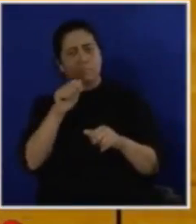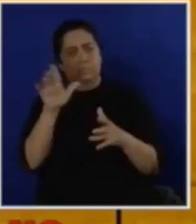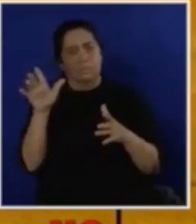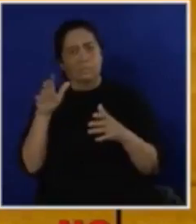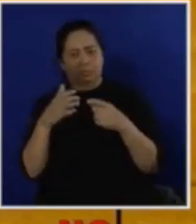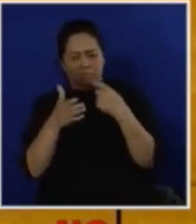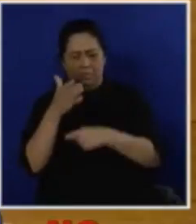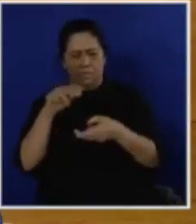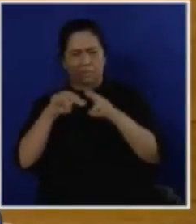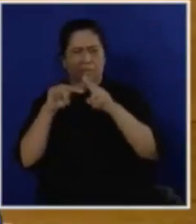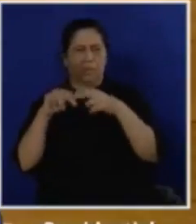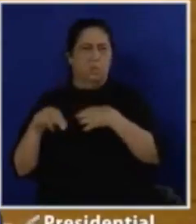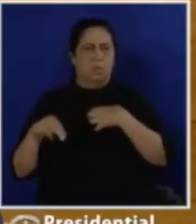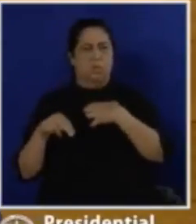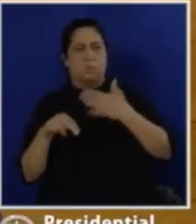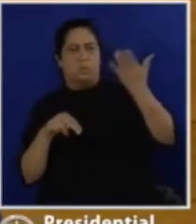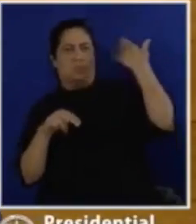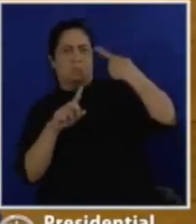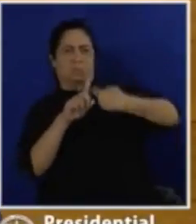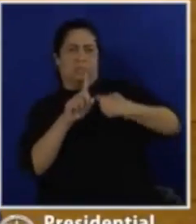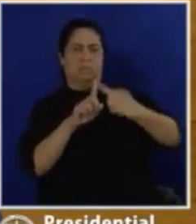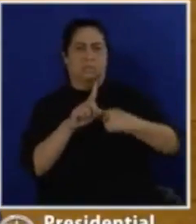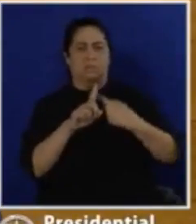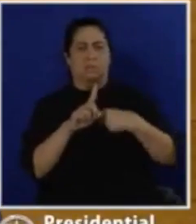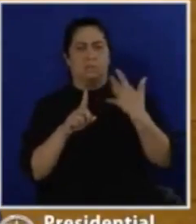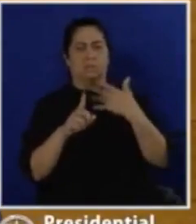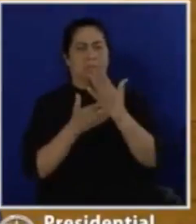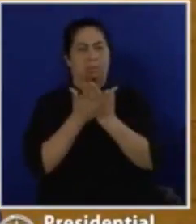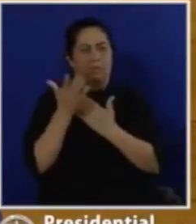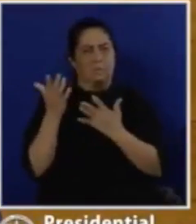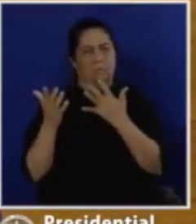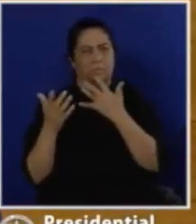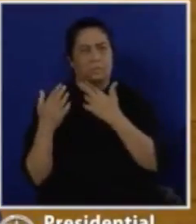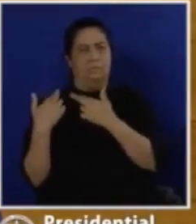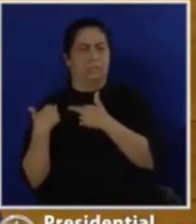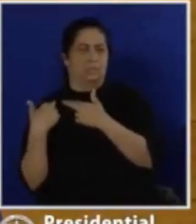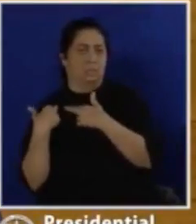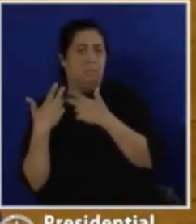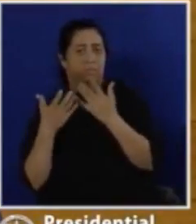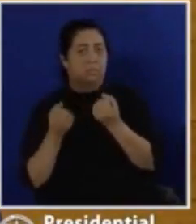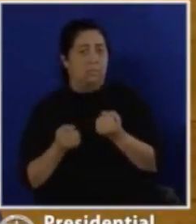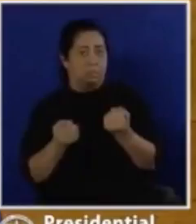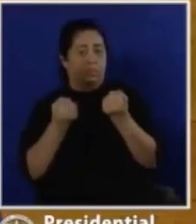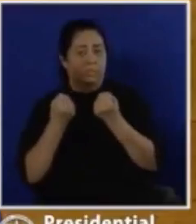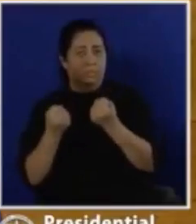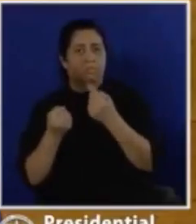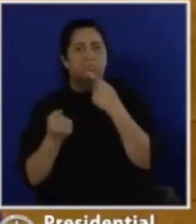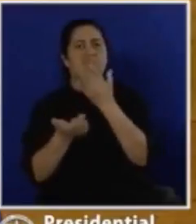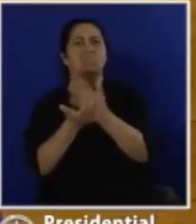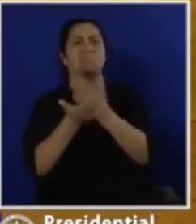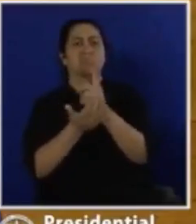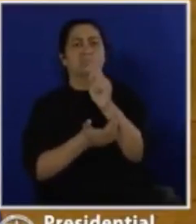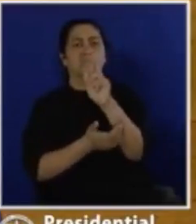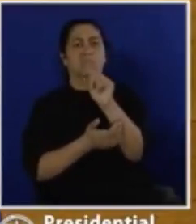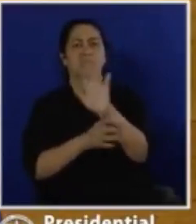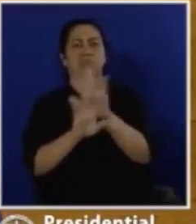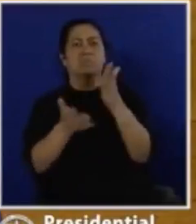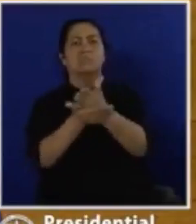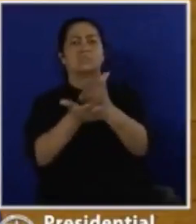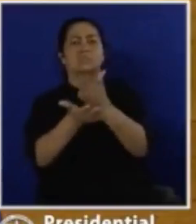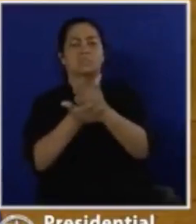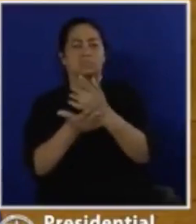the price increases in the past months, and some irresponsibly suggesting to stop train